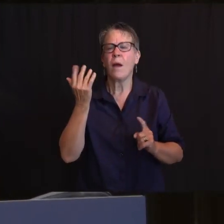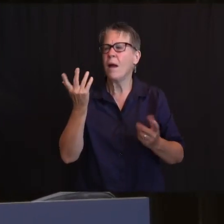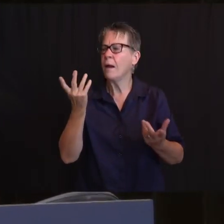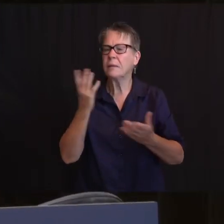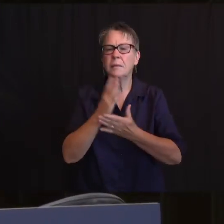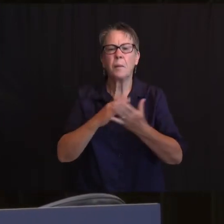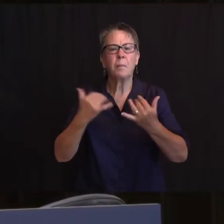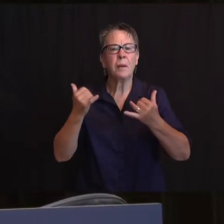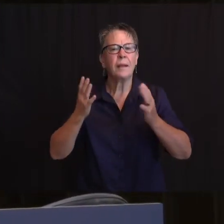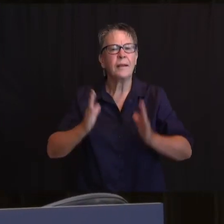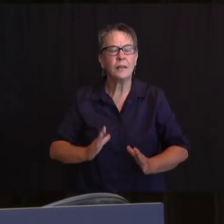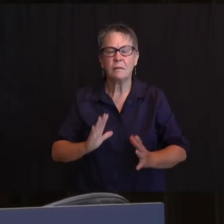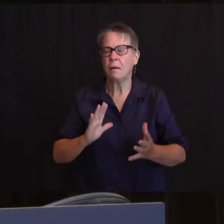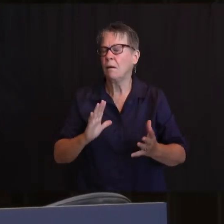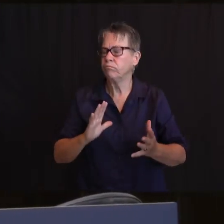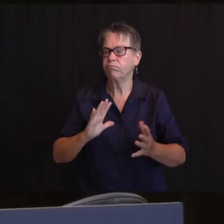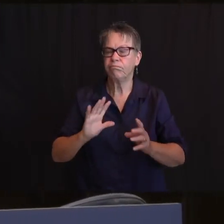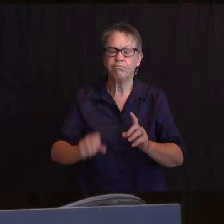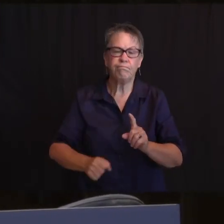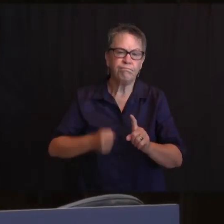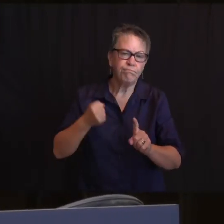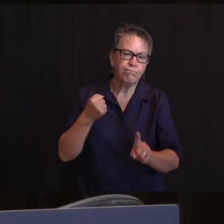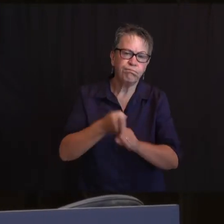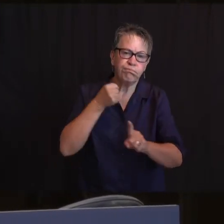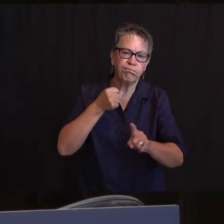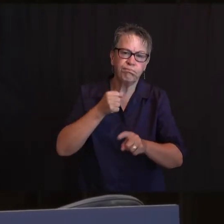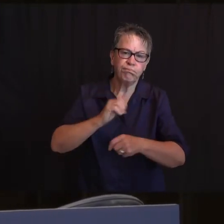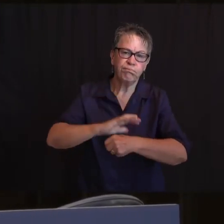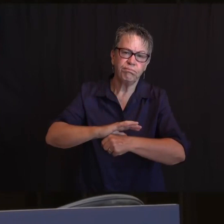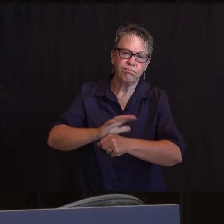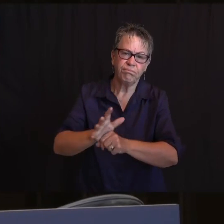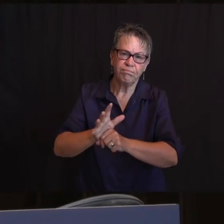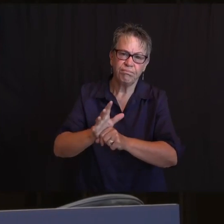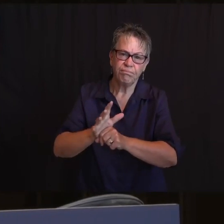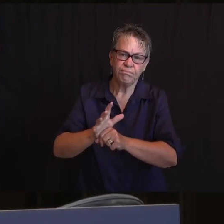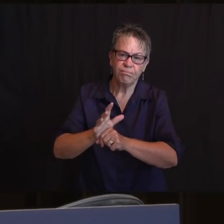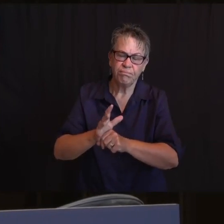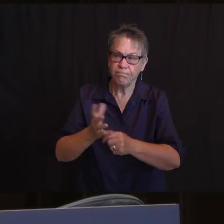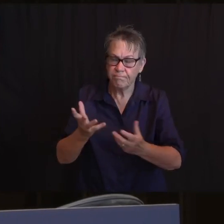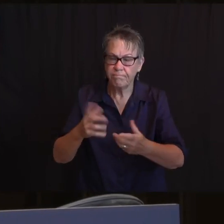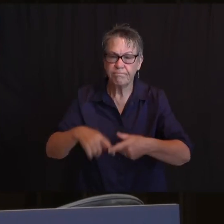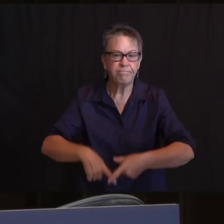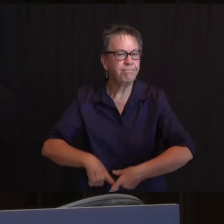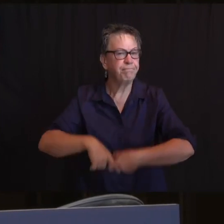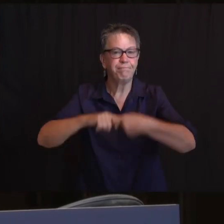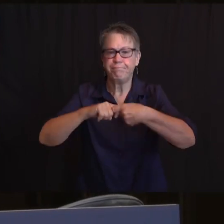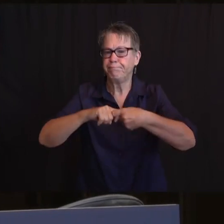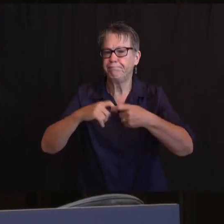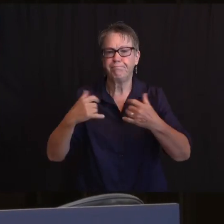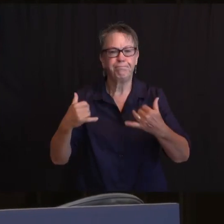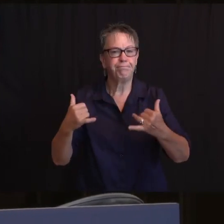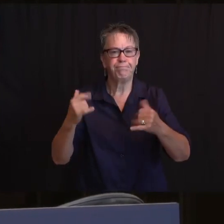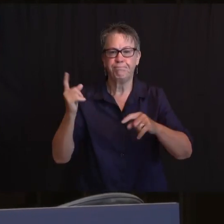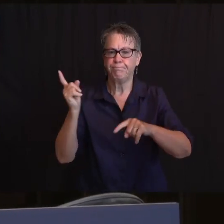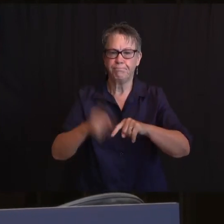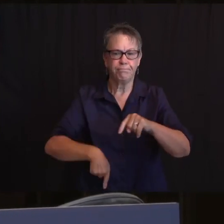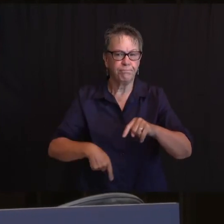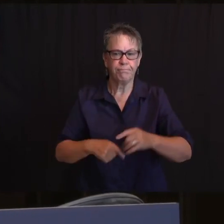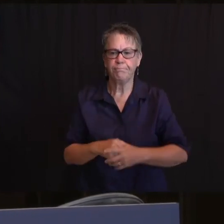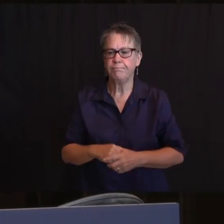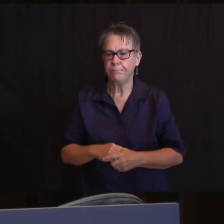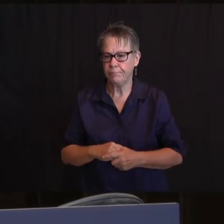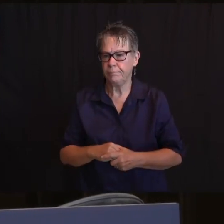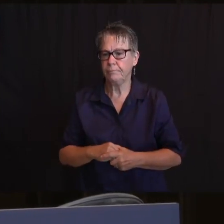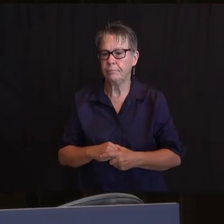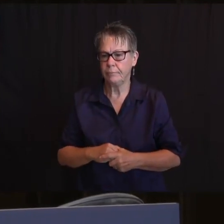in Lacey, steps are being taken to effectuate that court order to keep indoor dining closed. It is nothing that we really